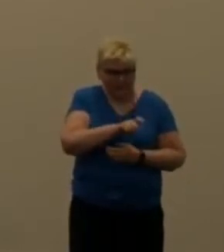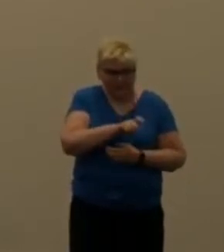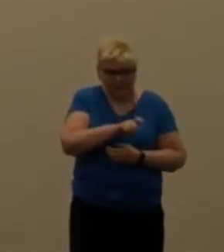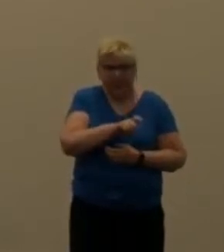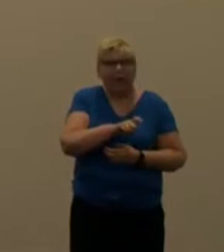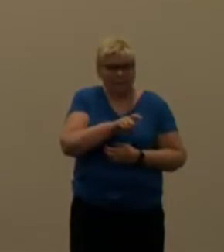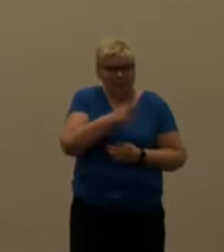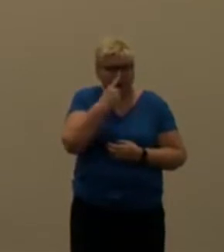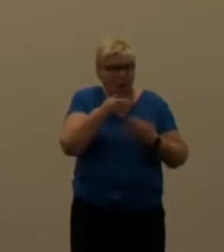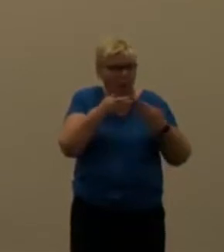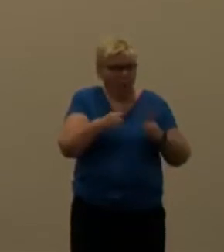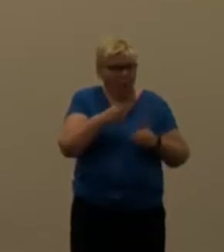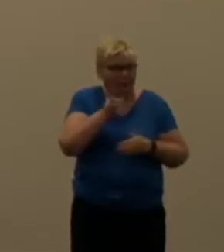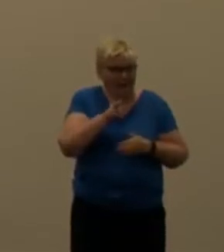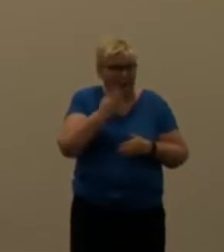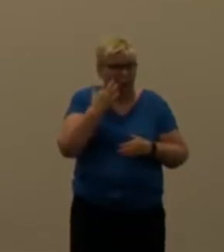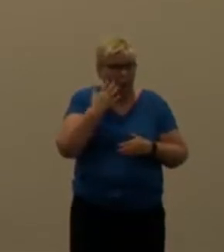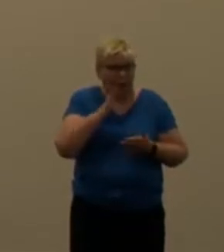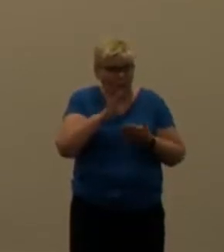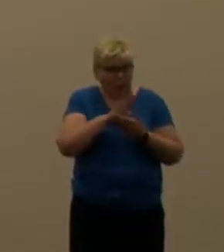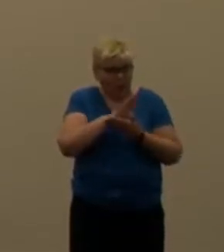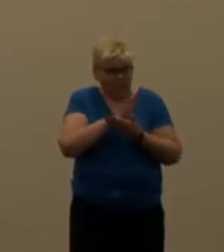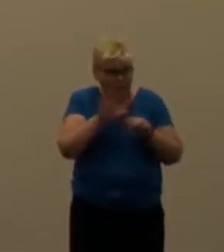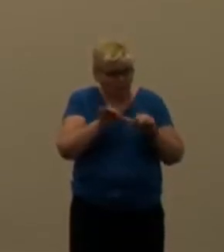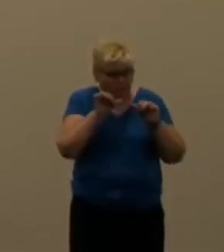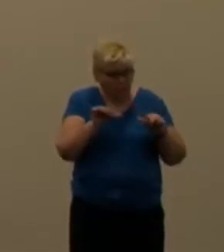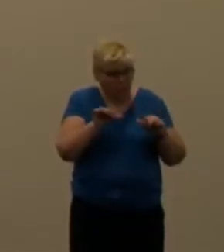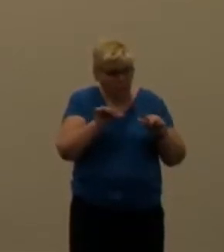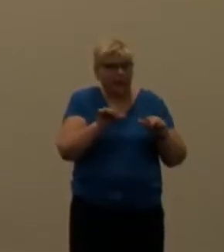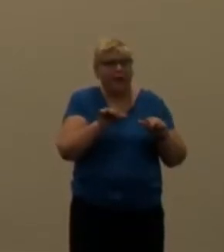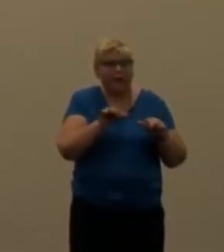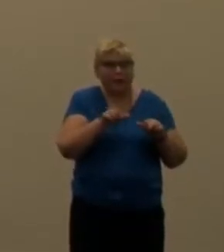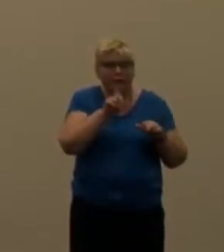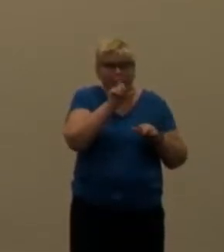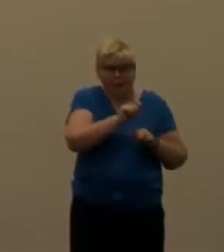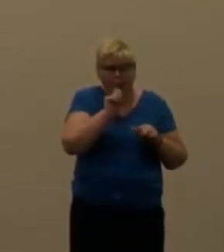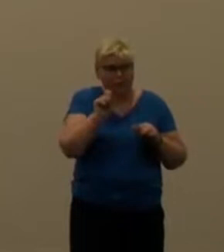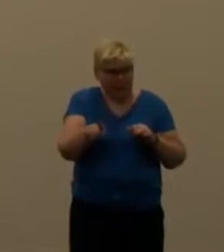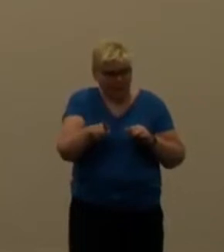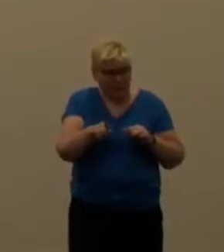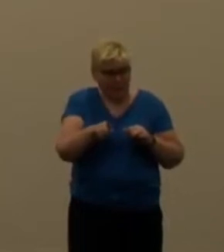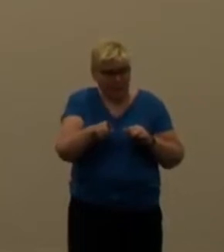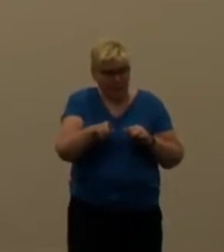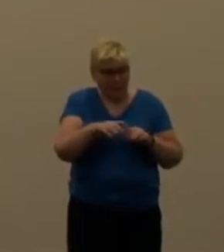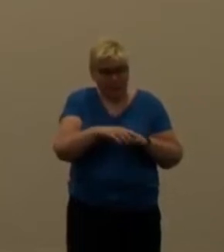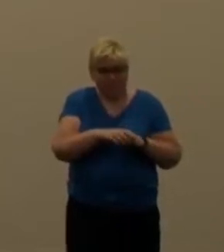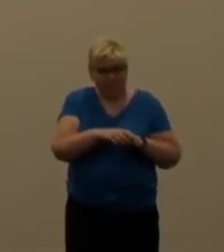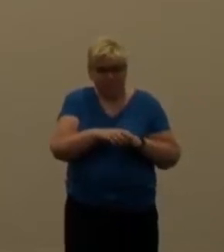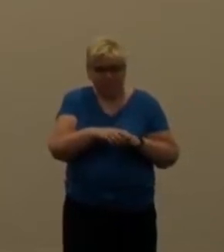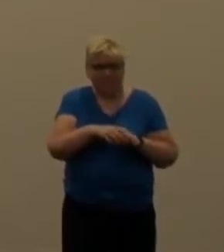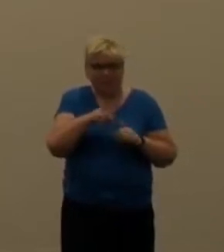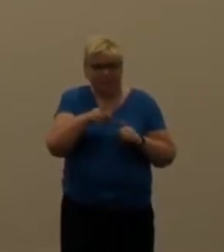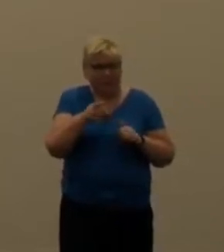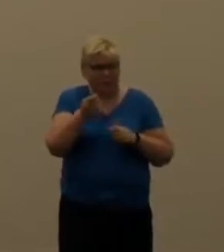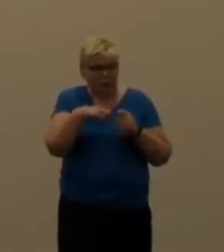can open it again. And once I'm good with it, I can click on the send button, and then the